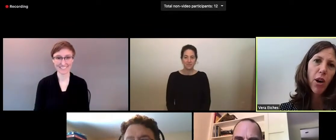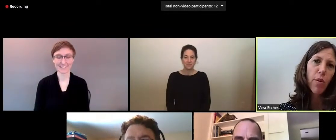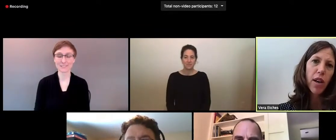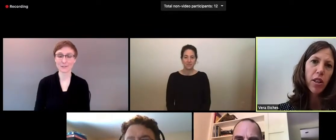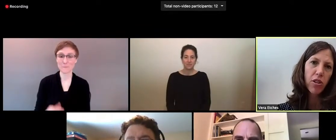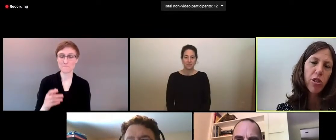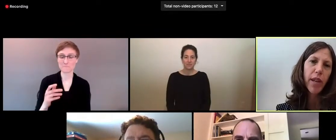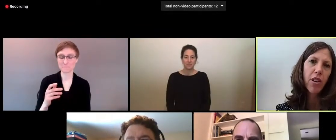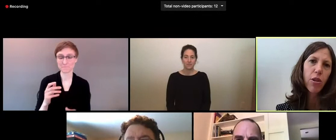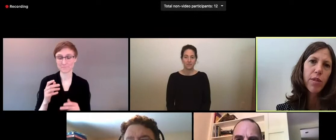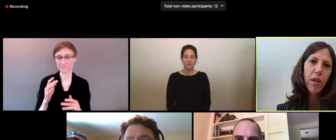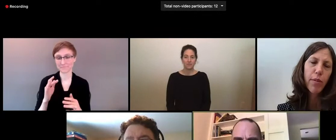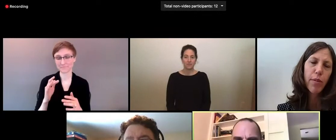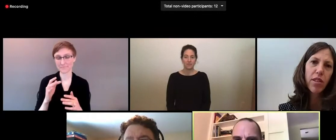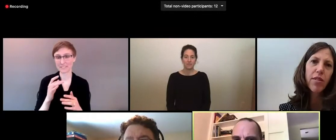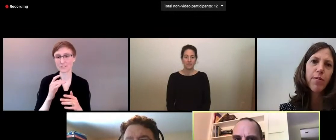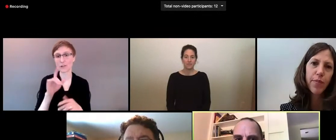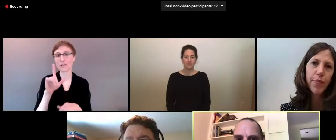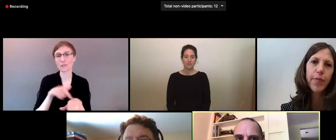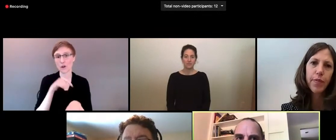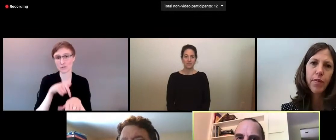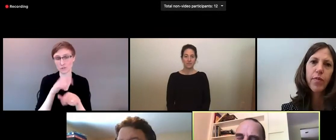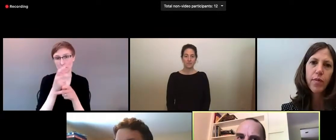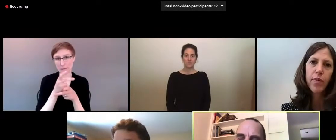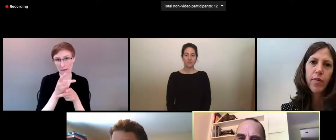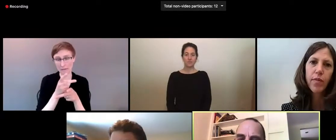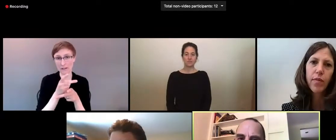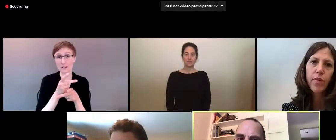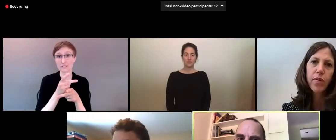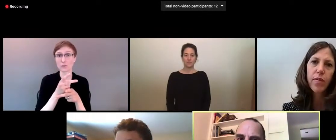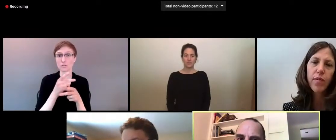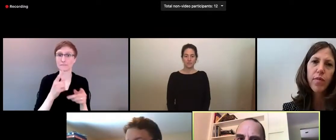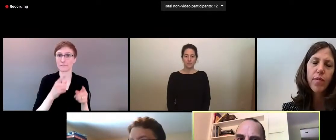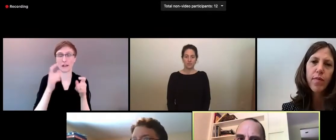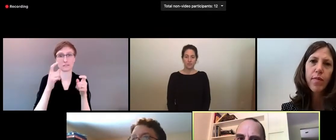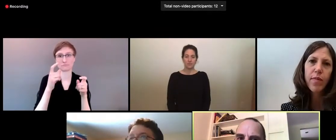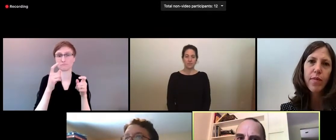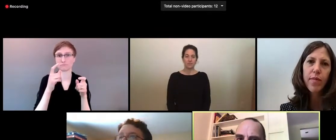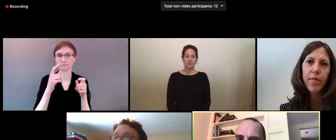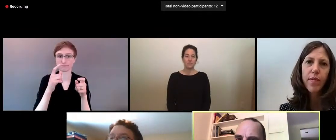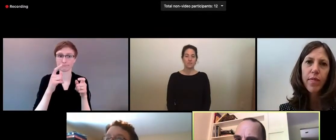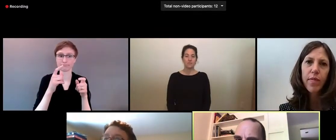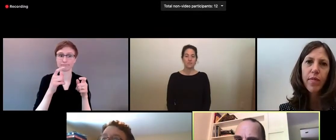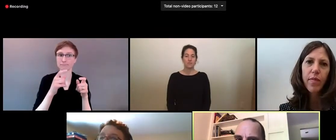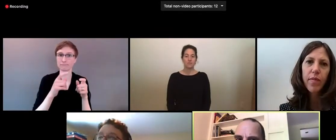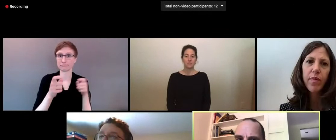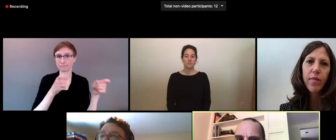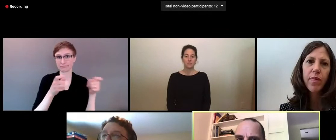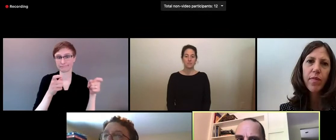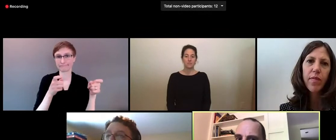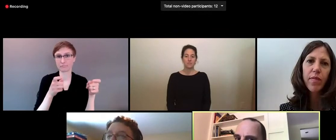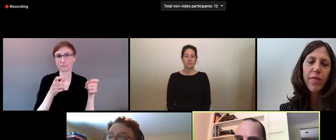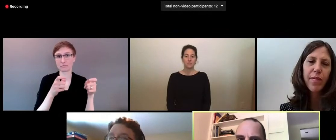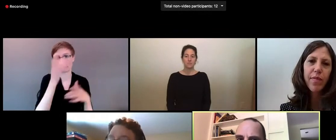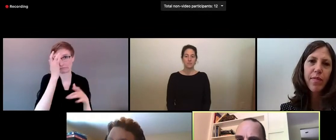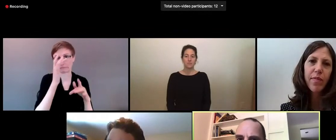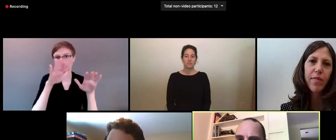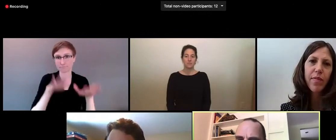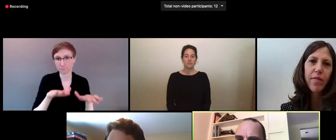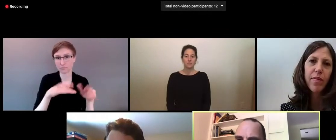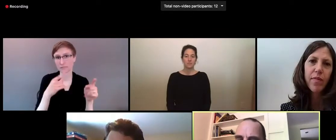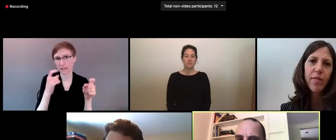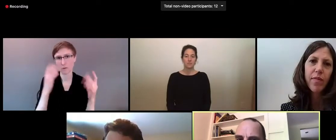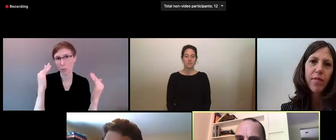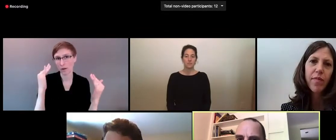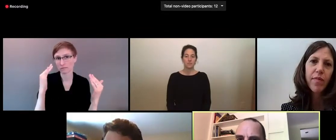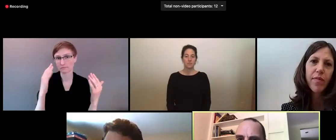among long-term care homes. Long-term care, yeah. We start off very high. You know, I don't know everything. I think I give credit to